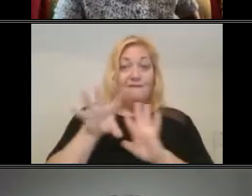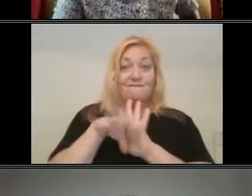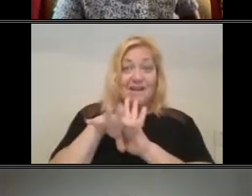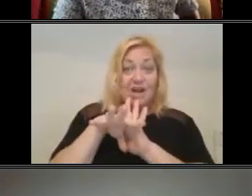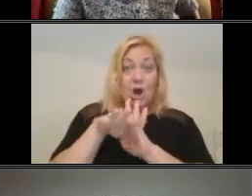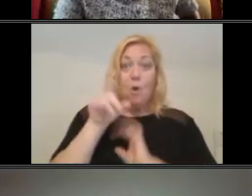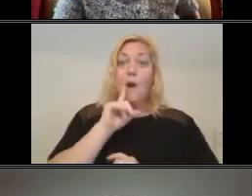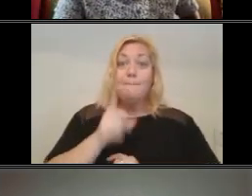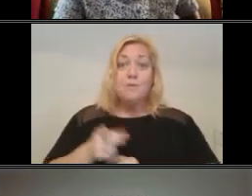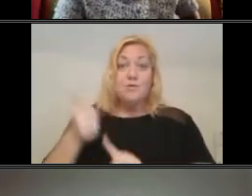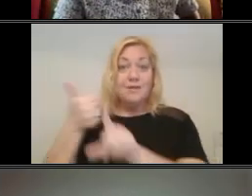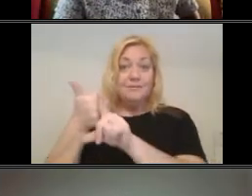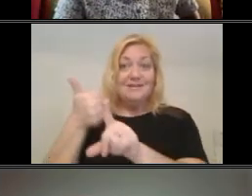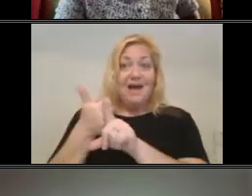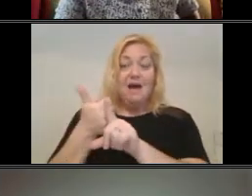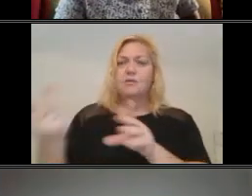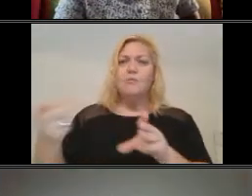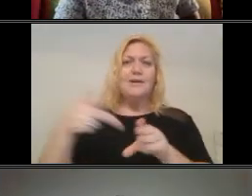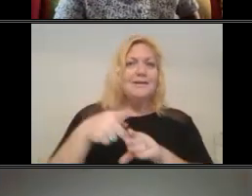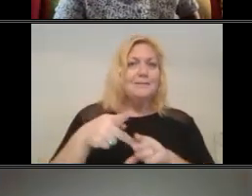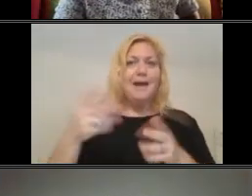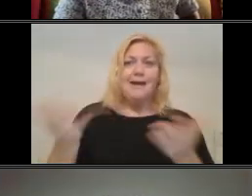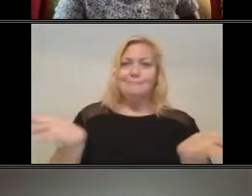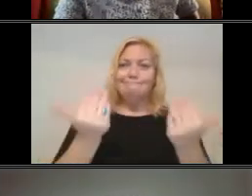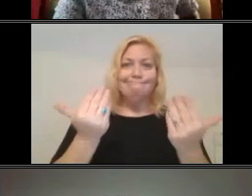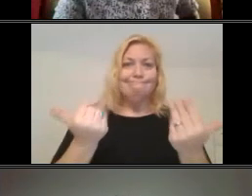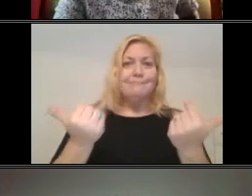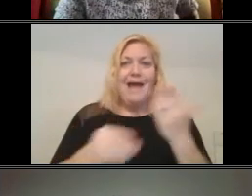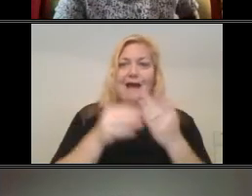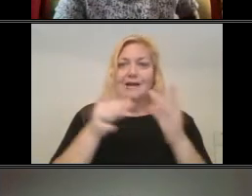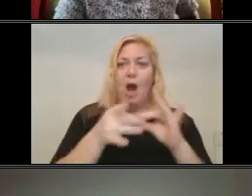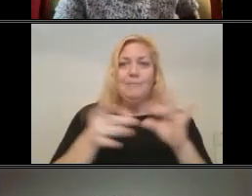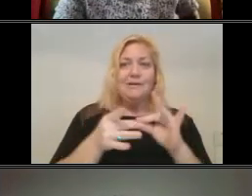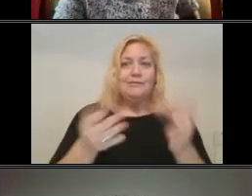unmute themselves, participate, add comments in any way.